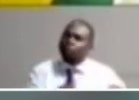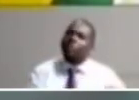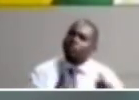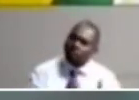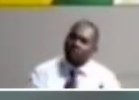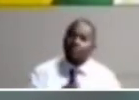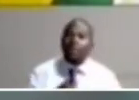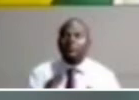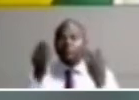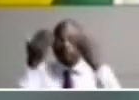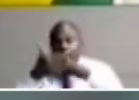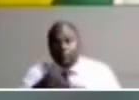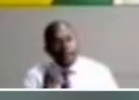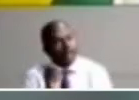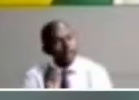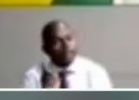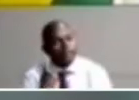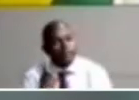daylight hours.